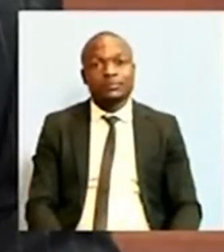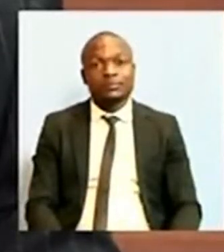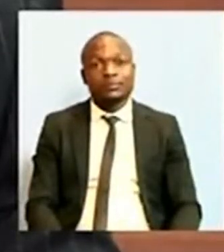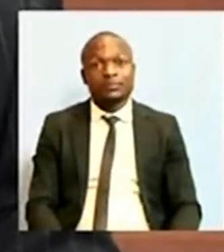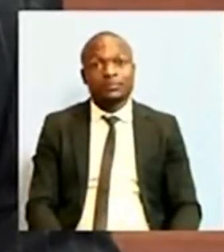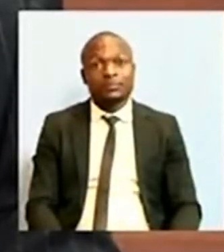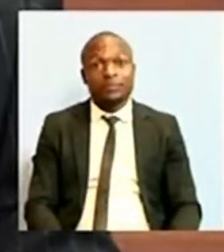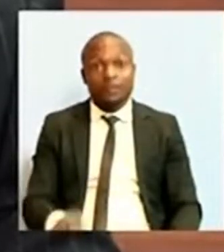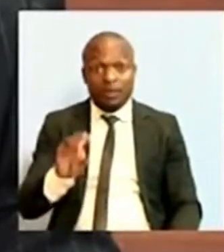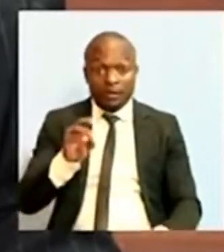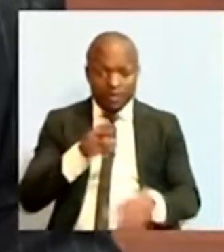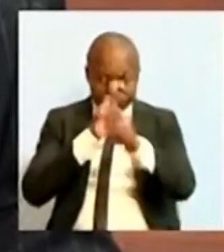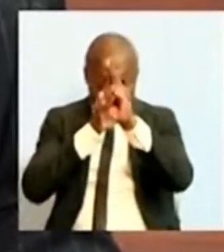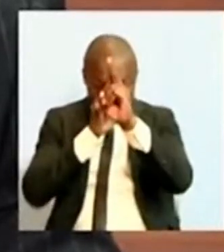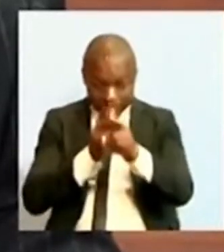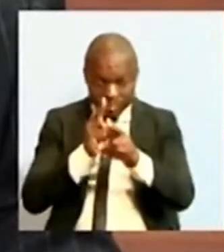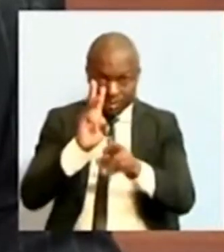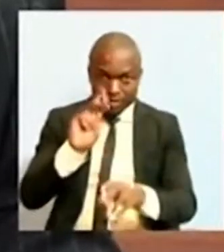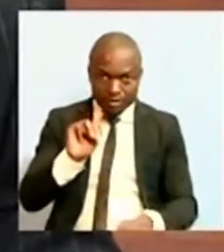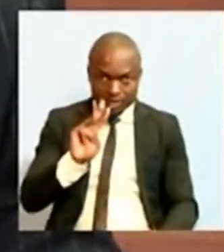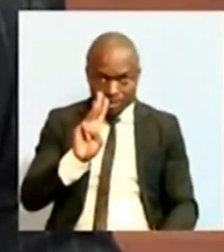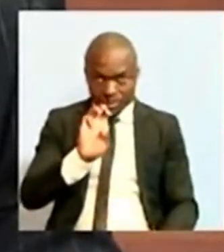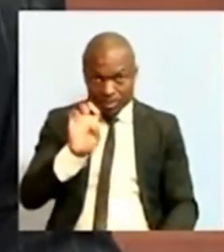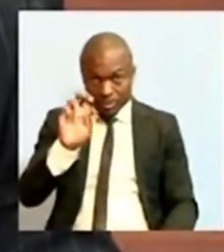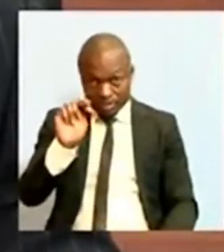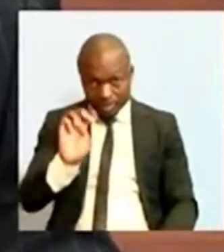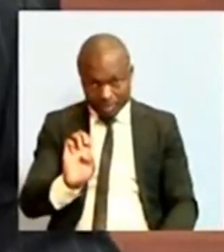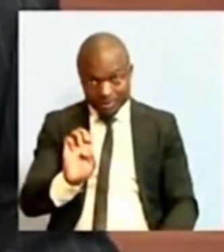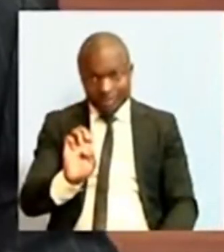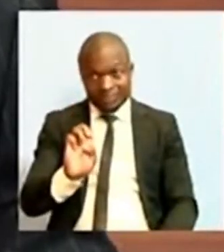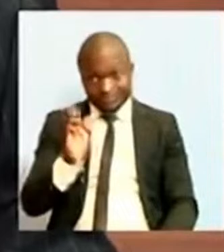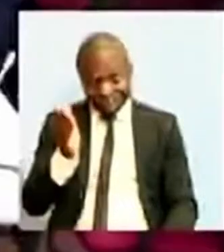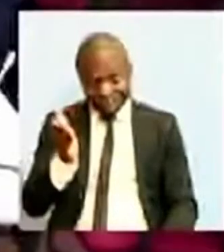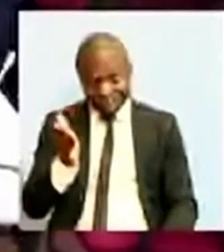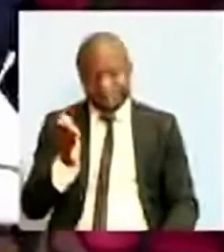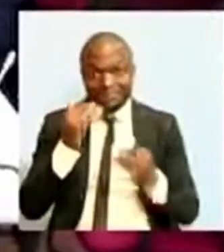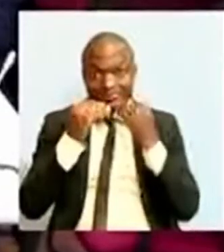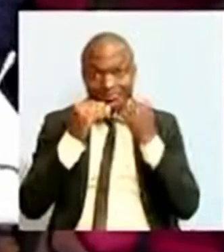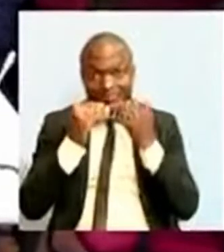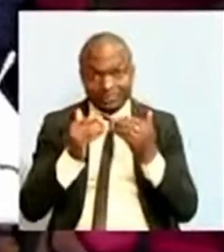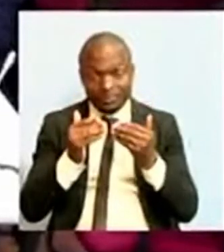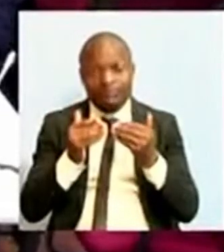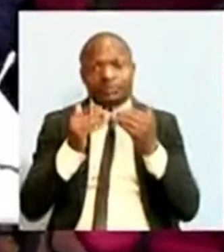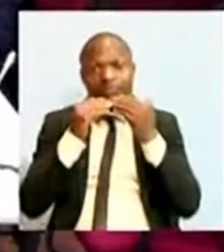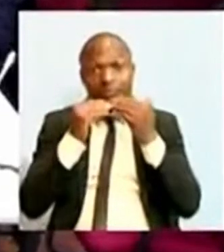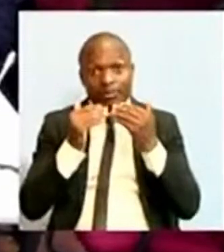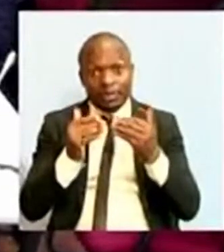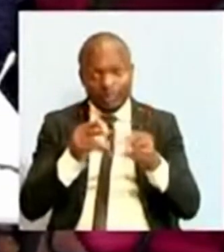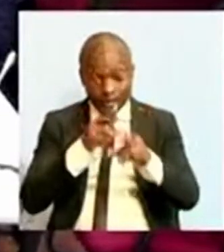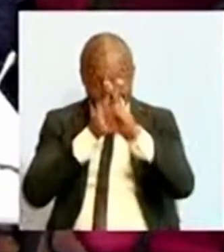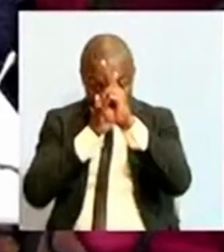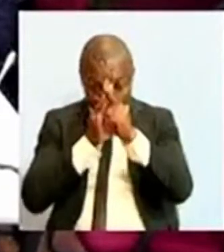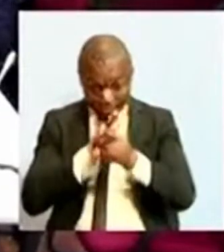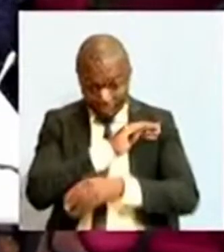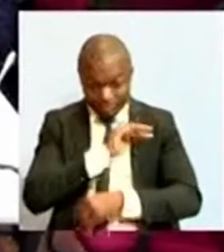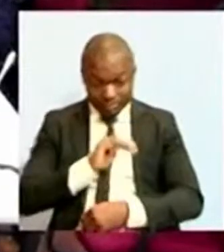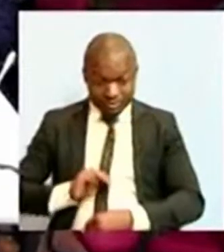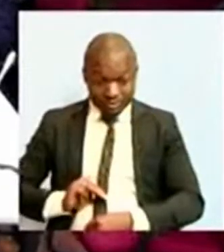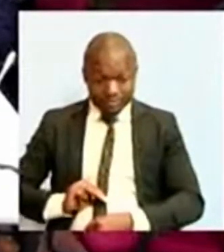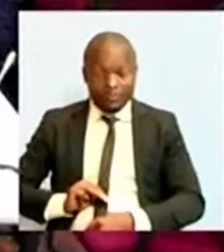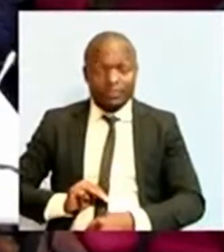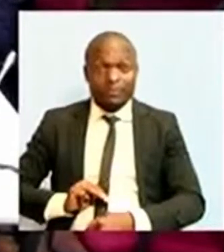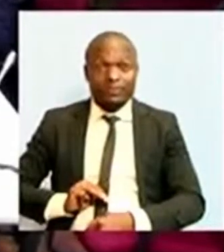This is Luhamba Mwene, Member of Parliament for Mangango. Thank you. Thank you. The honorable member for